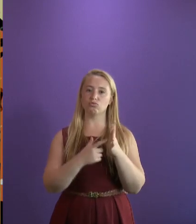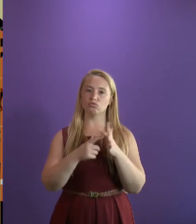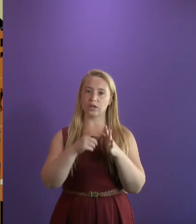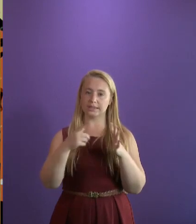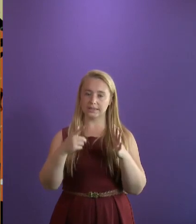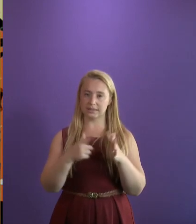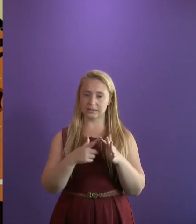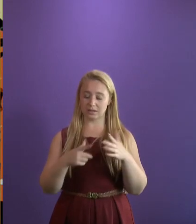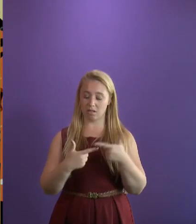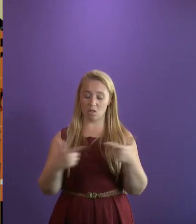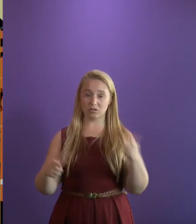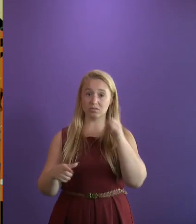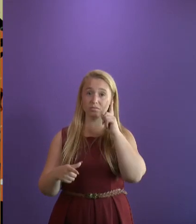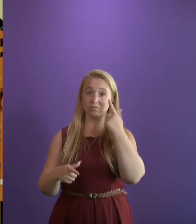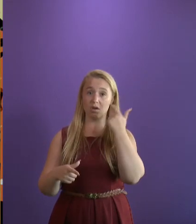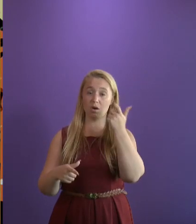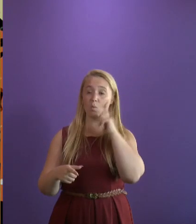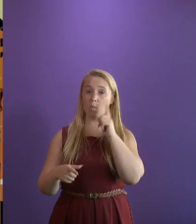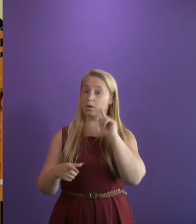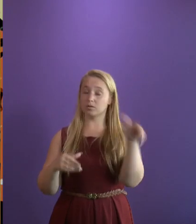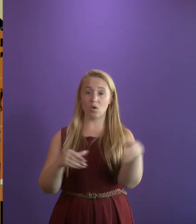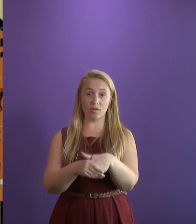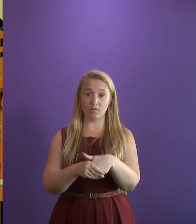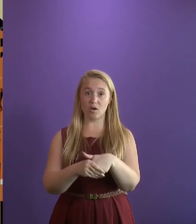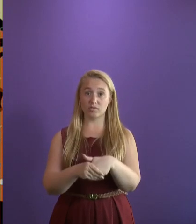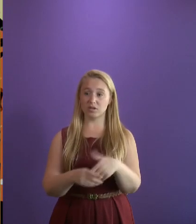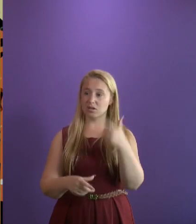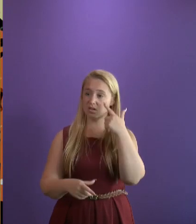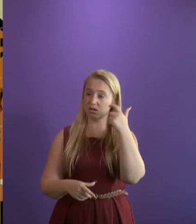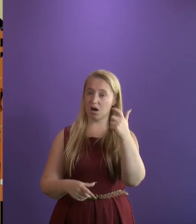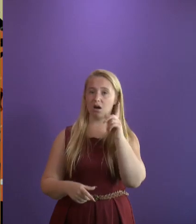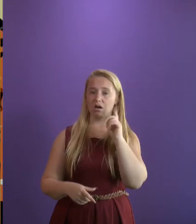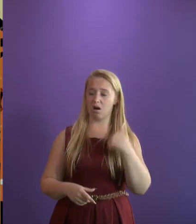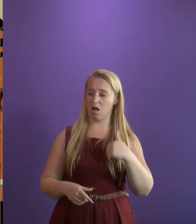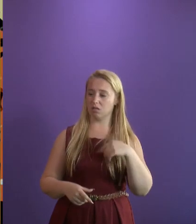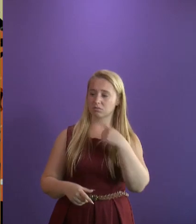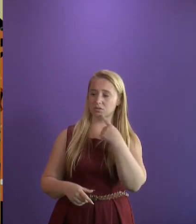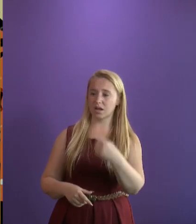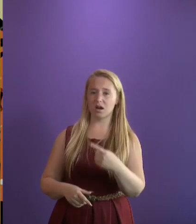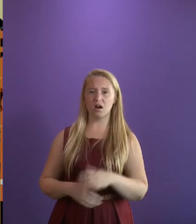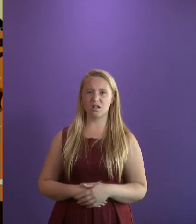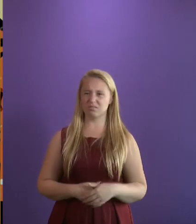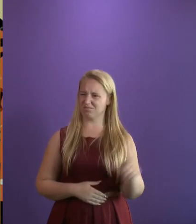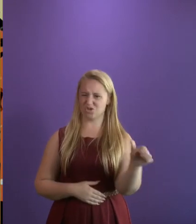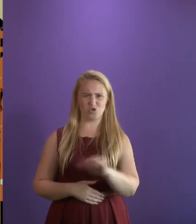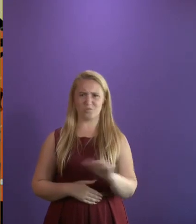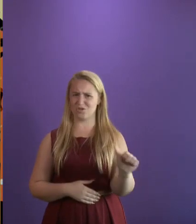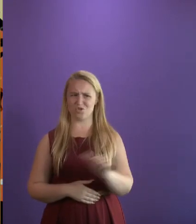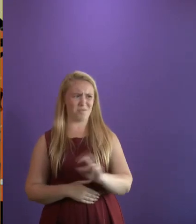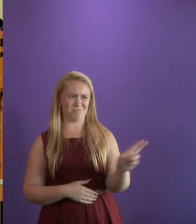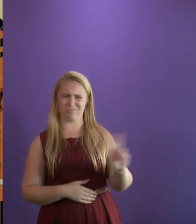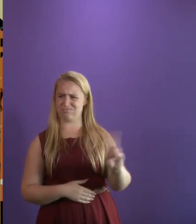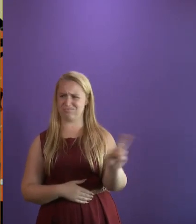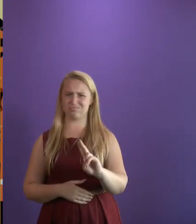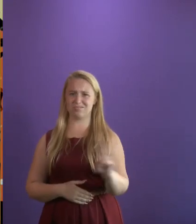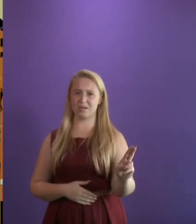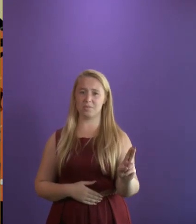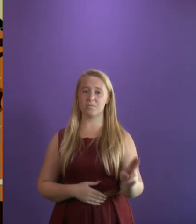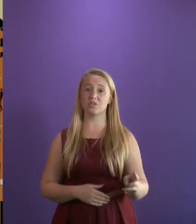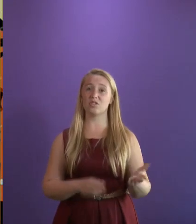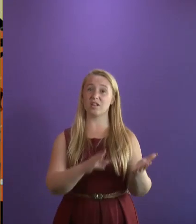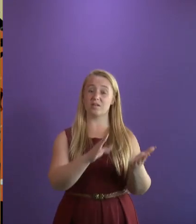I'll go into schools and you'll hear, you know, young girls saying, oh, you know, but girls shouldn't be riding in it. And they are repeating the messages that they get